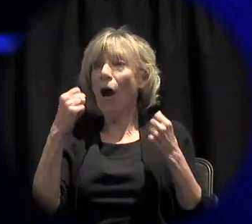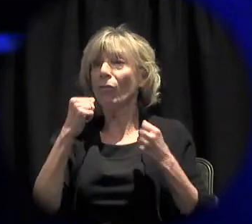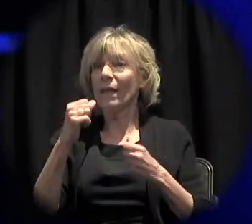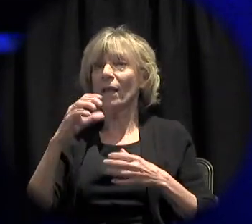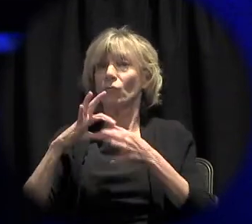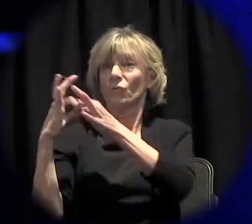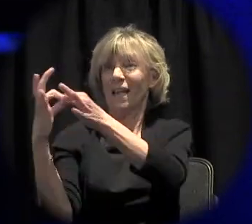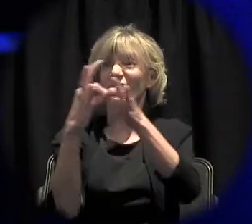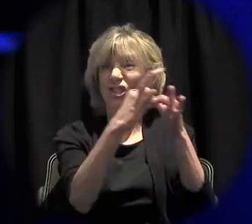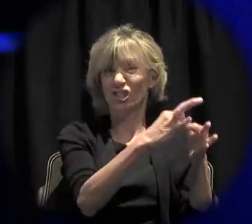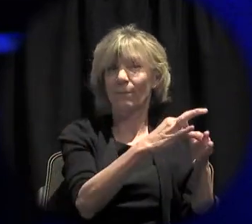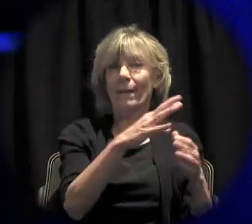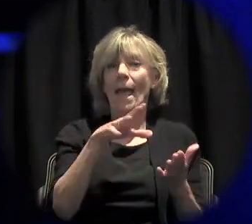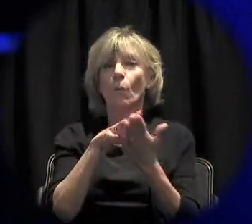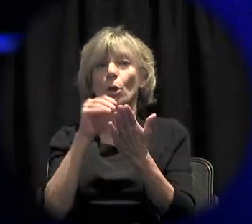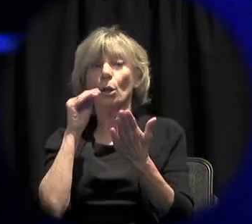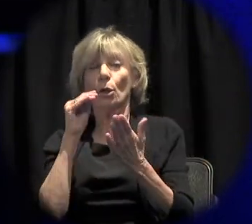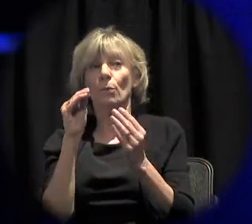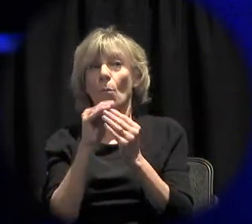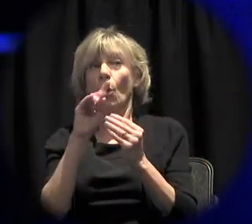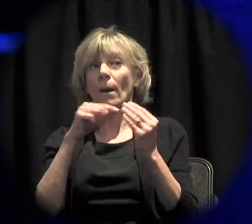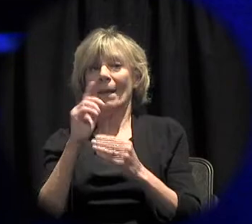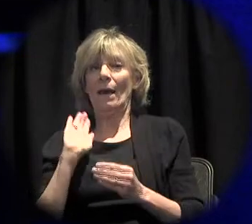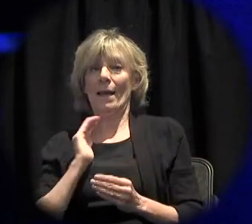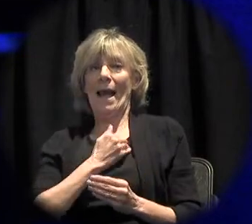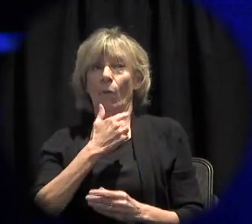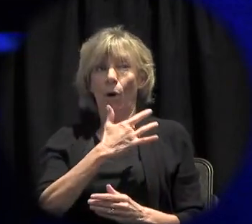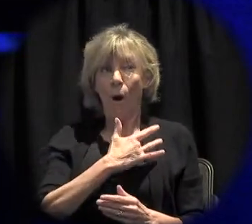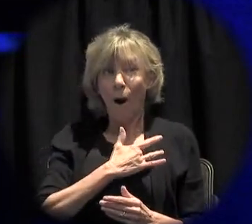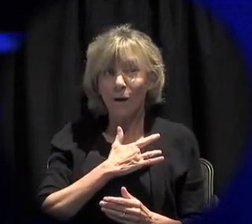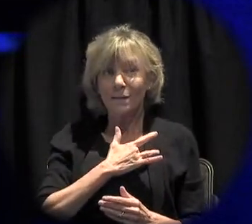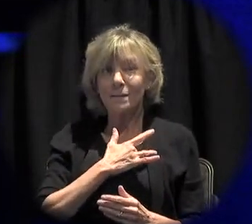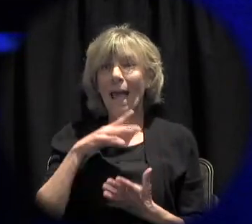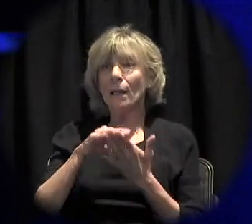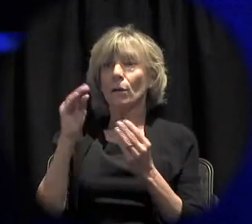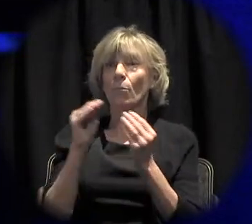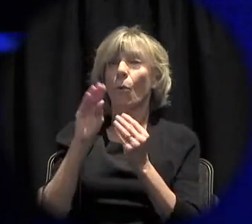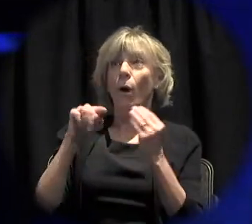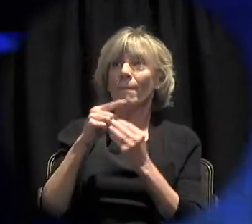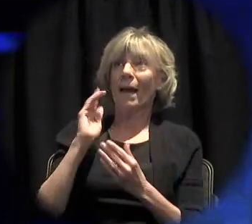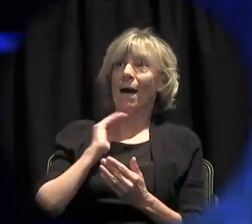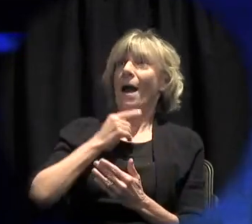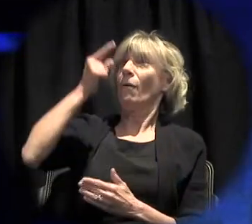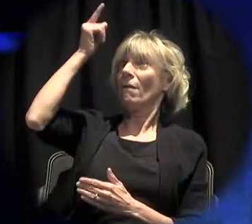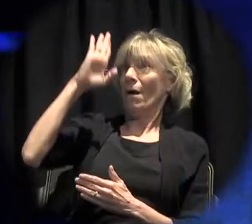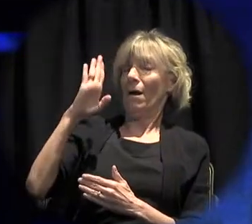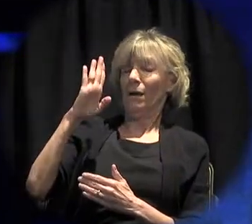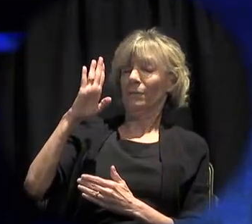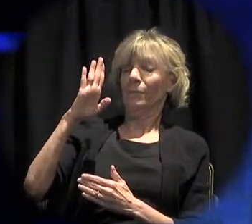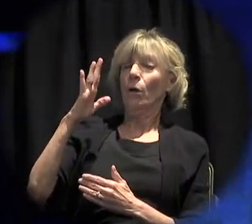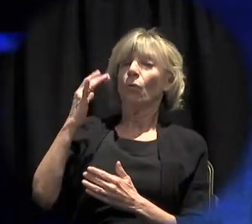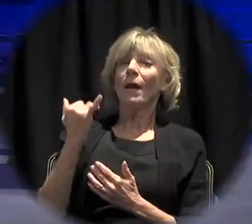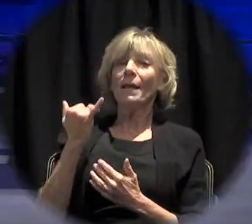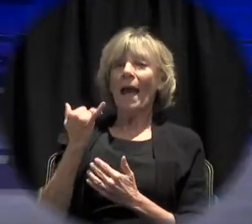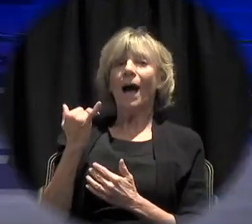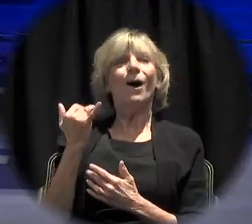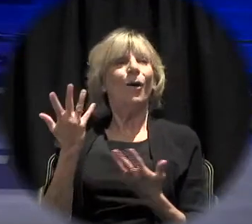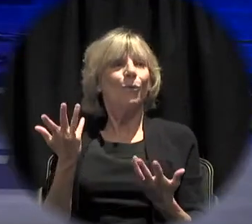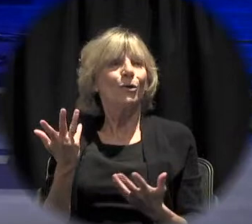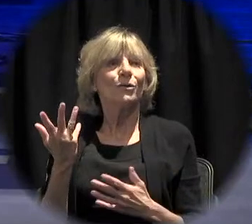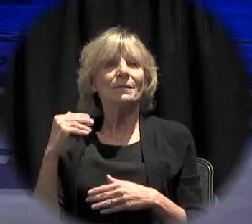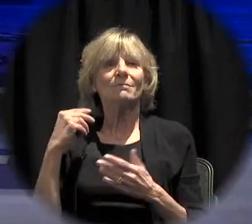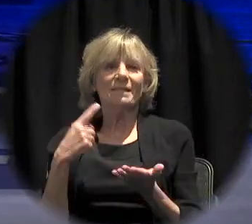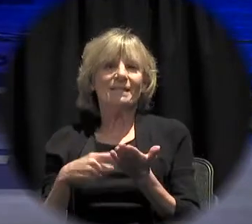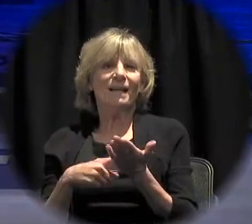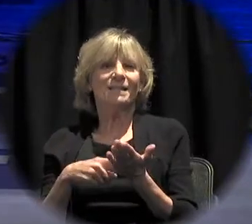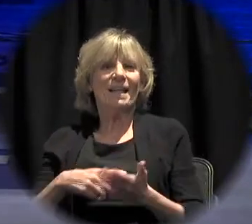hearts and learn more about our God. We're in this sermon series about the life of David, where we're